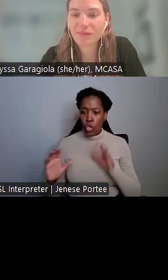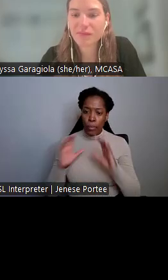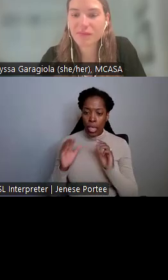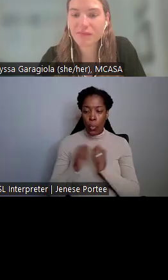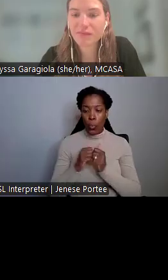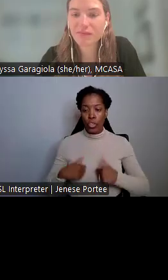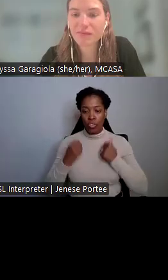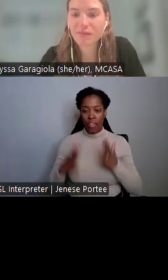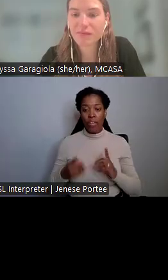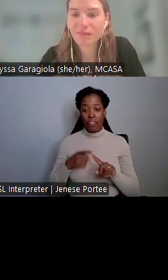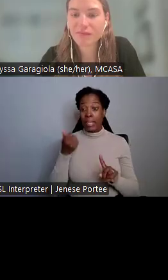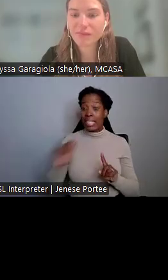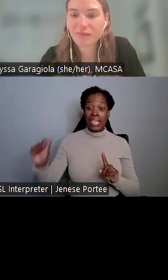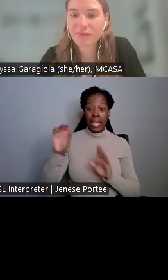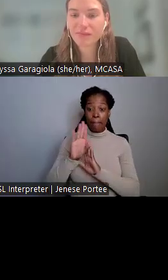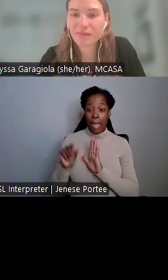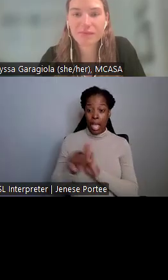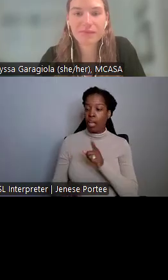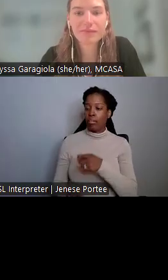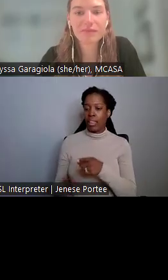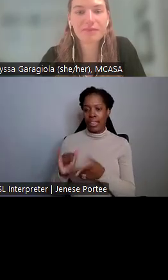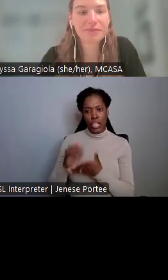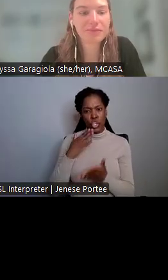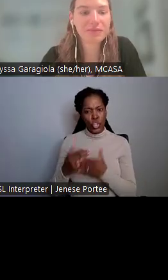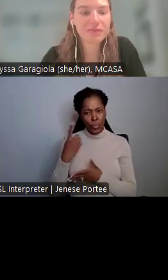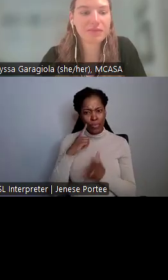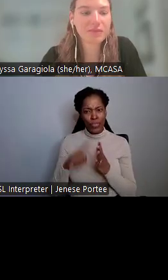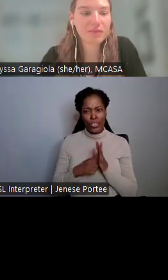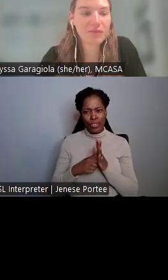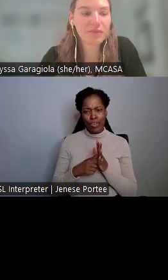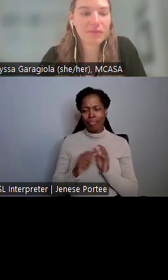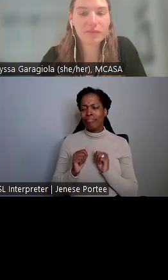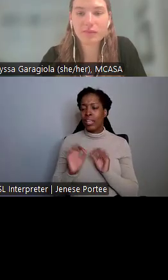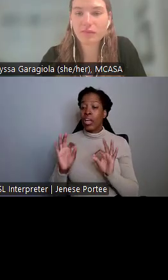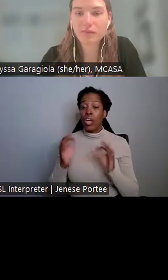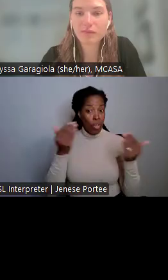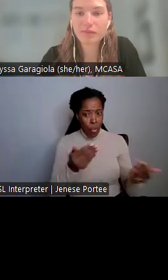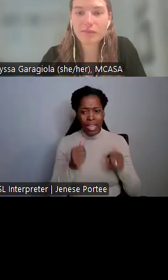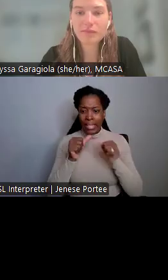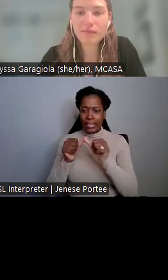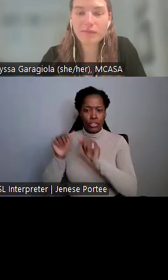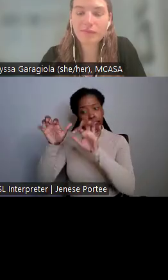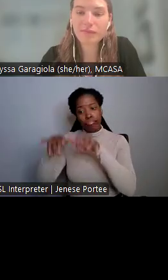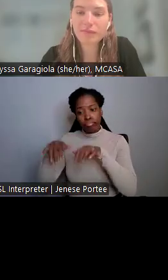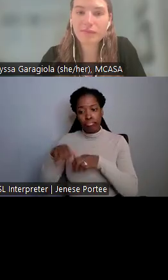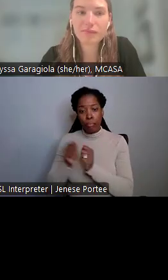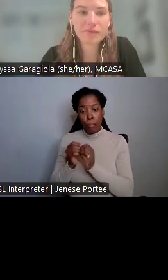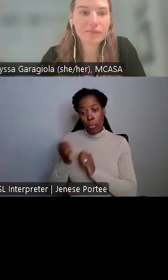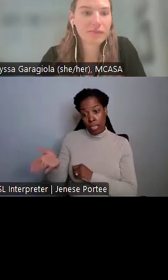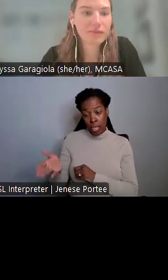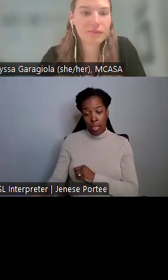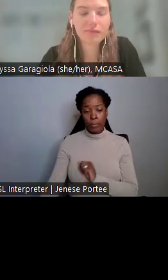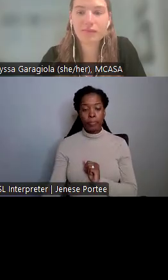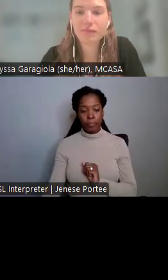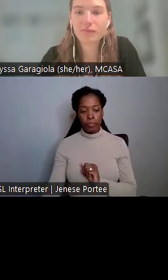any background. That's a great one to get us started. Please feel free to put those in there. And what I will say is one of the things that's